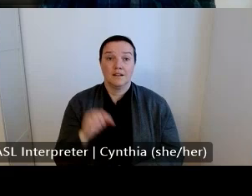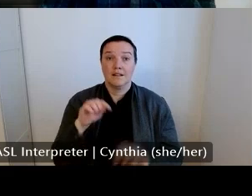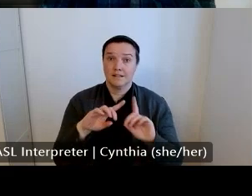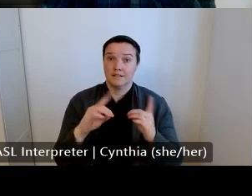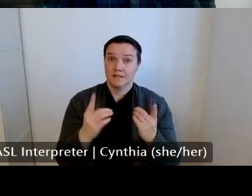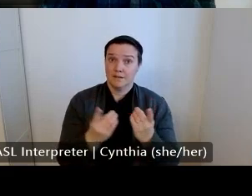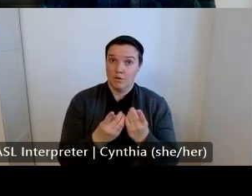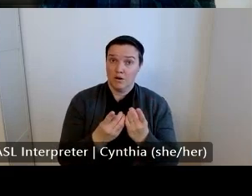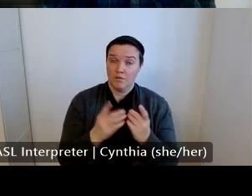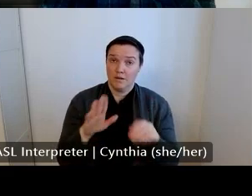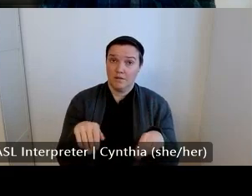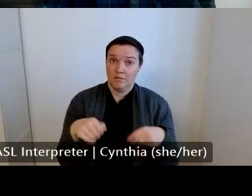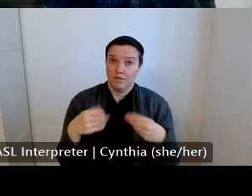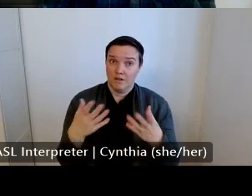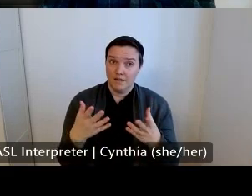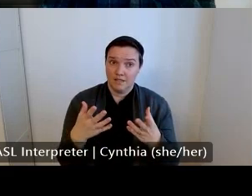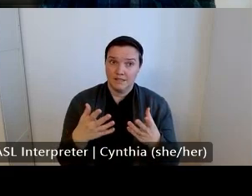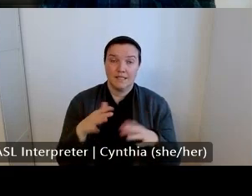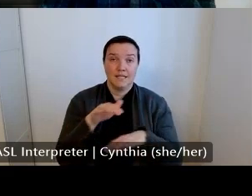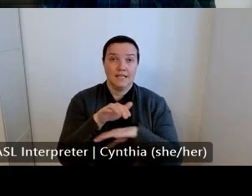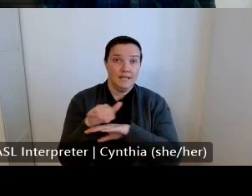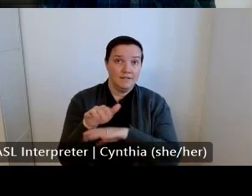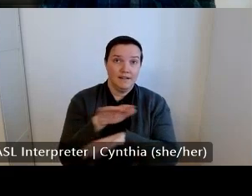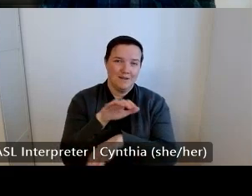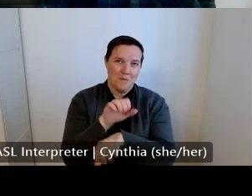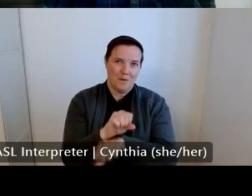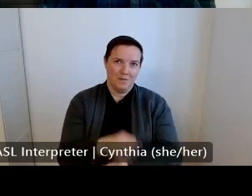department offers evening